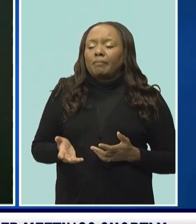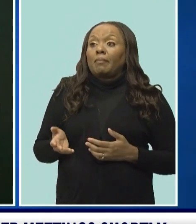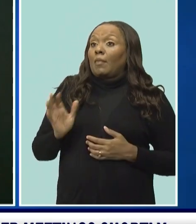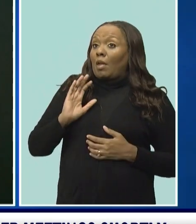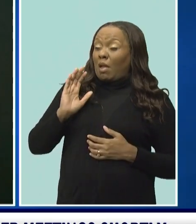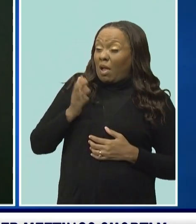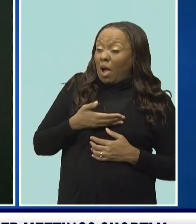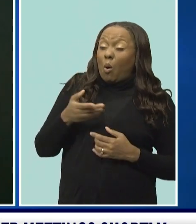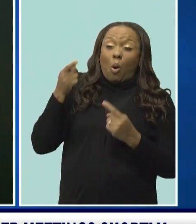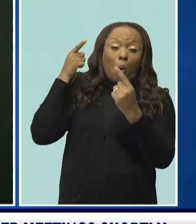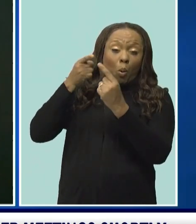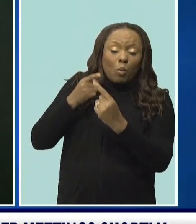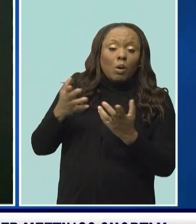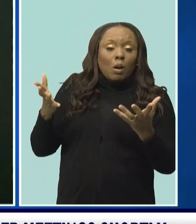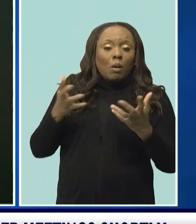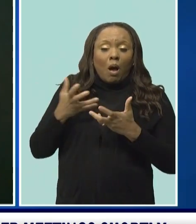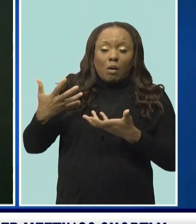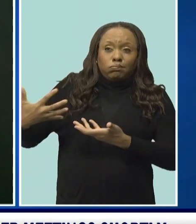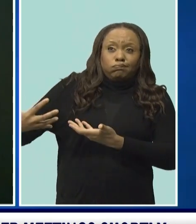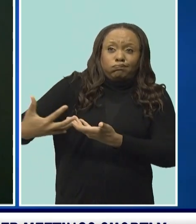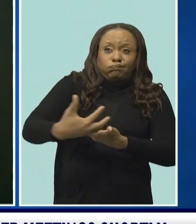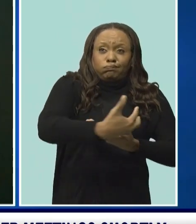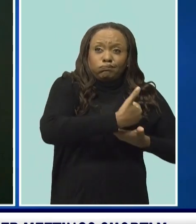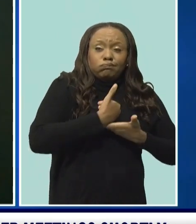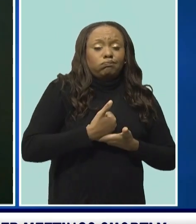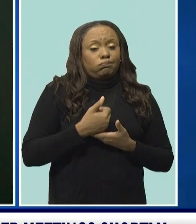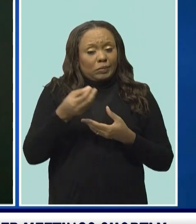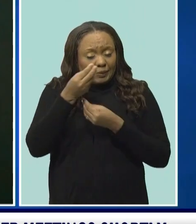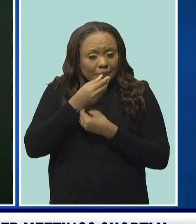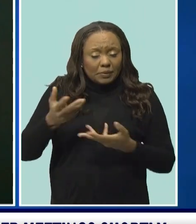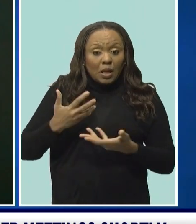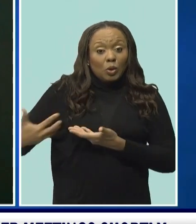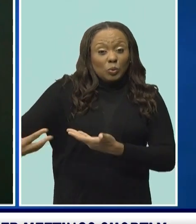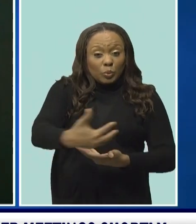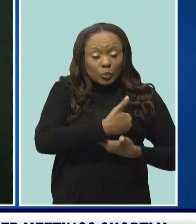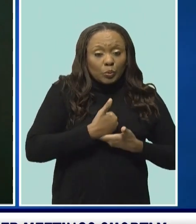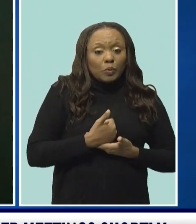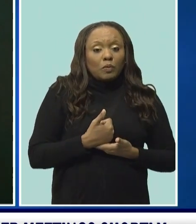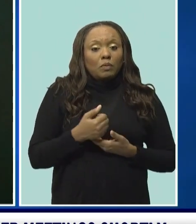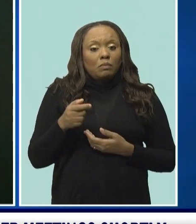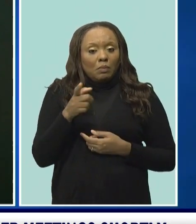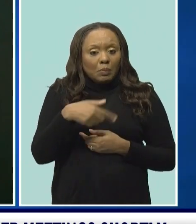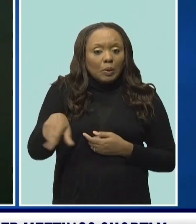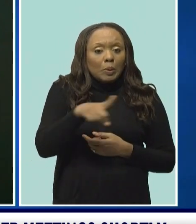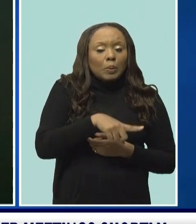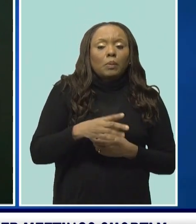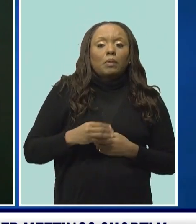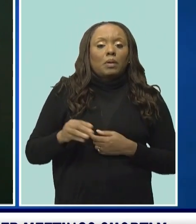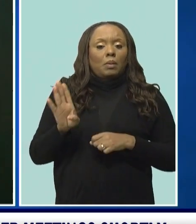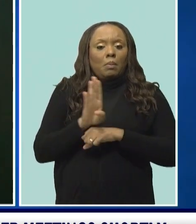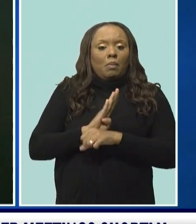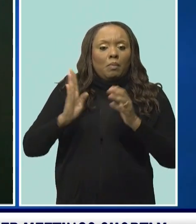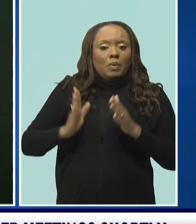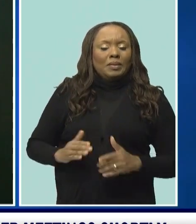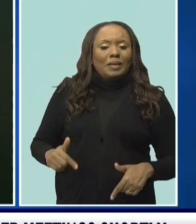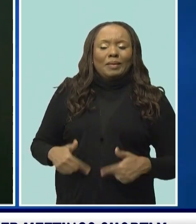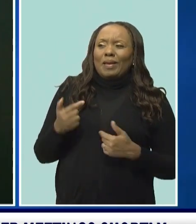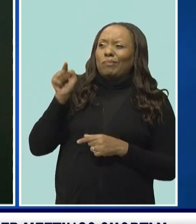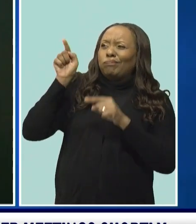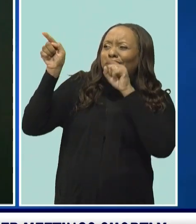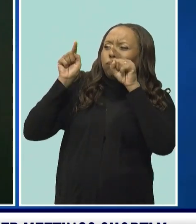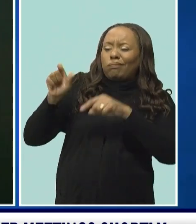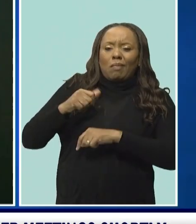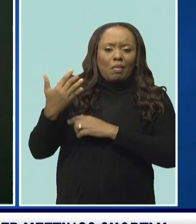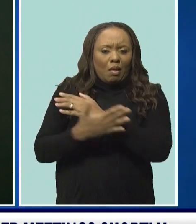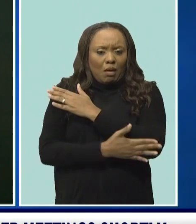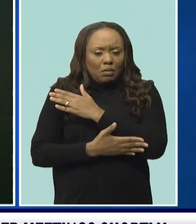as much information from the public and the wider diaspora in terms of what people would like to see in